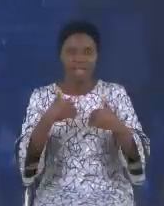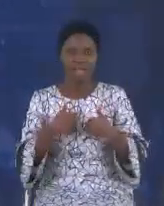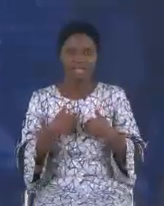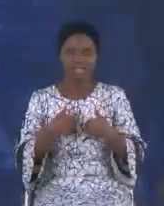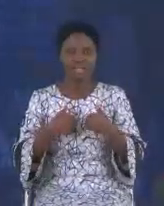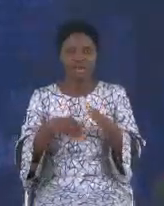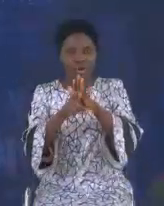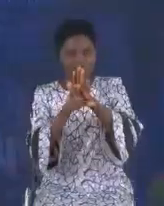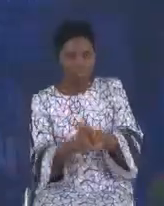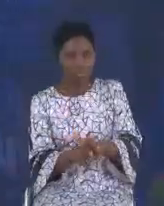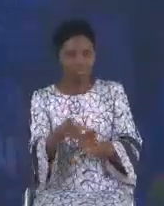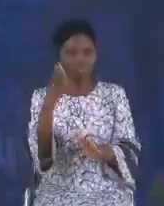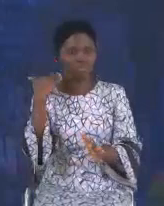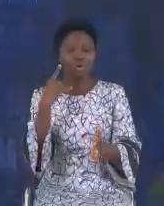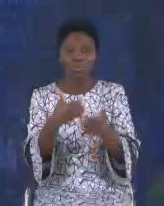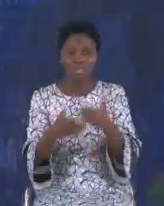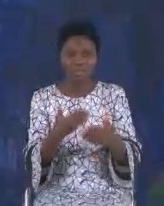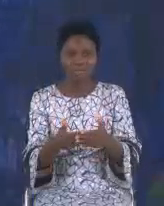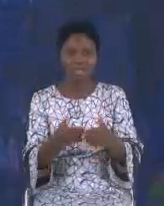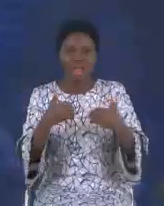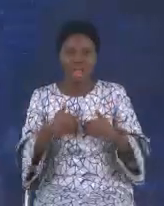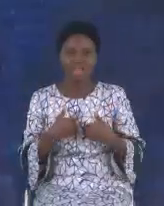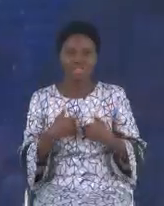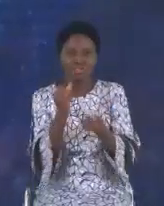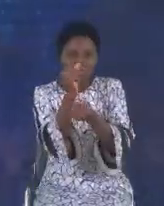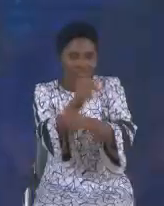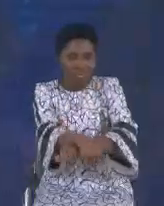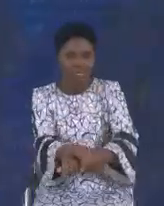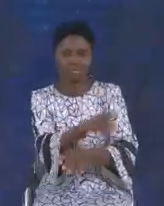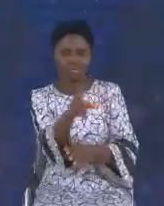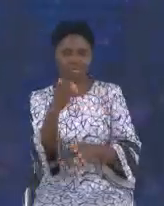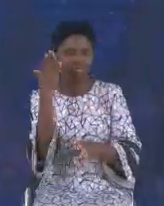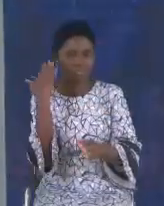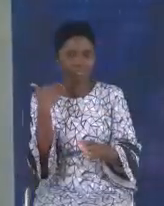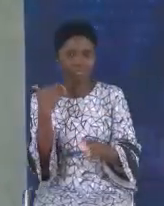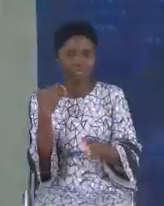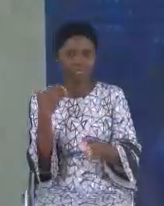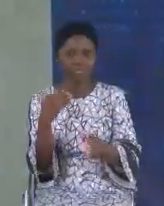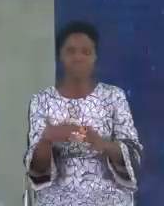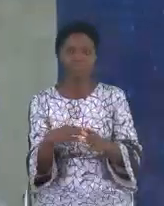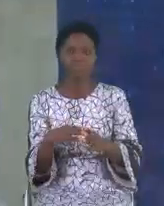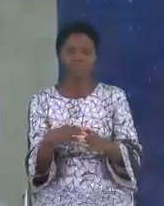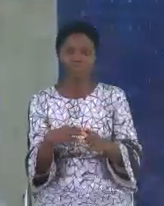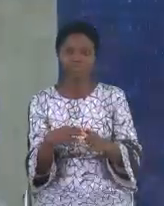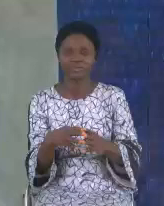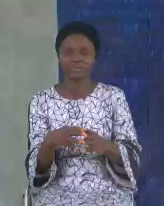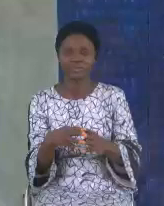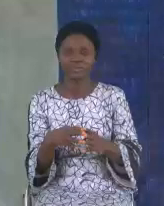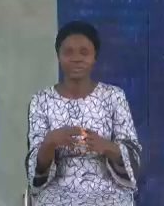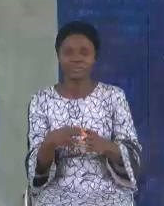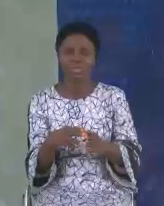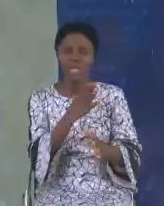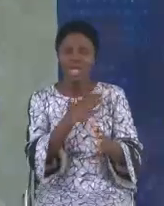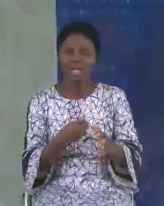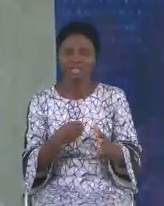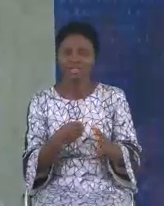had oppressed you, whatever had overpowered you, that you couldn't help yourself, and